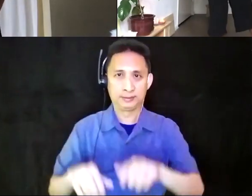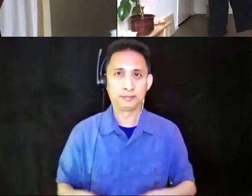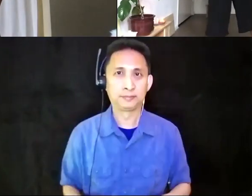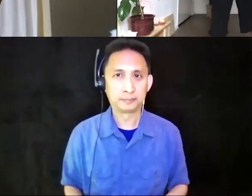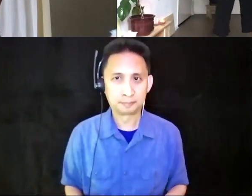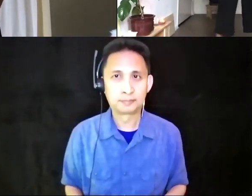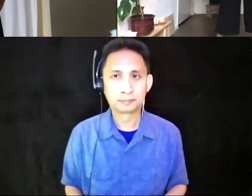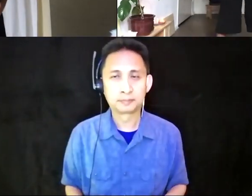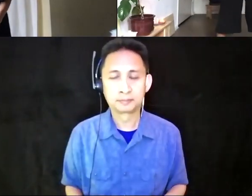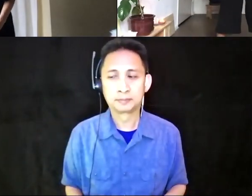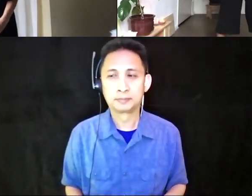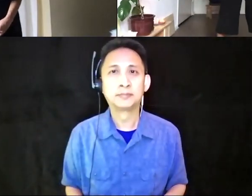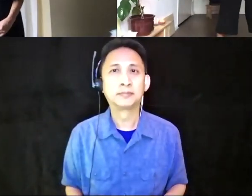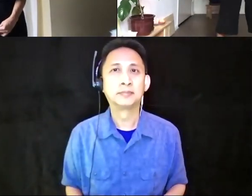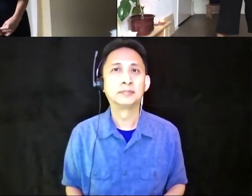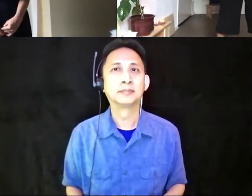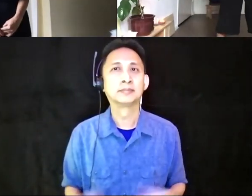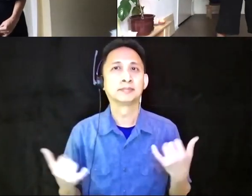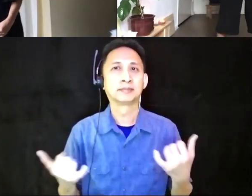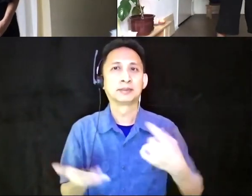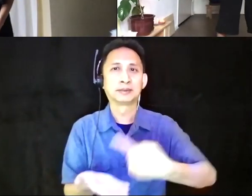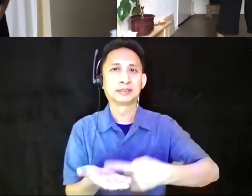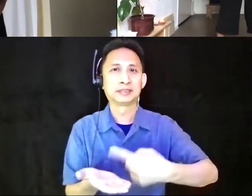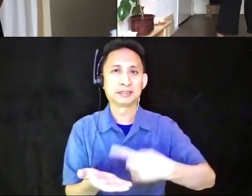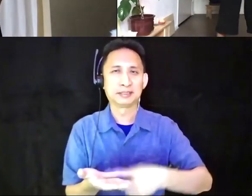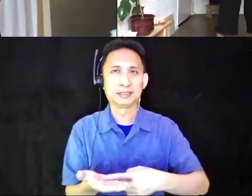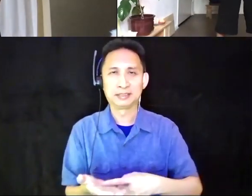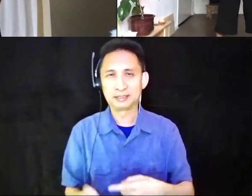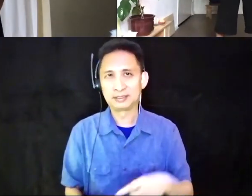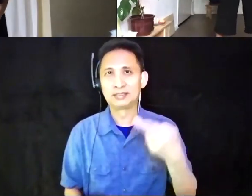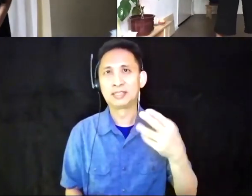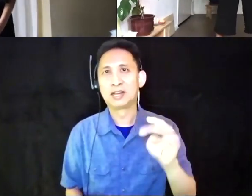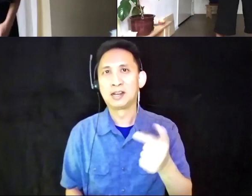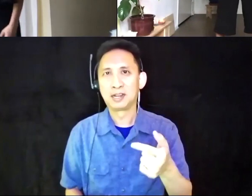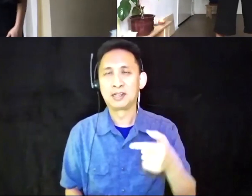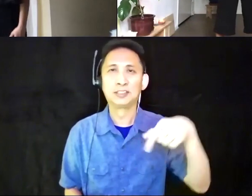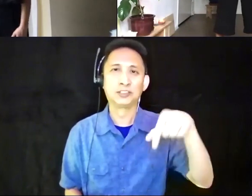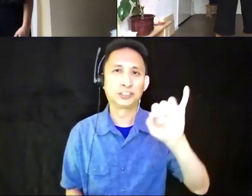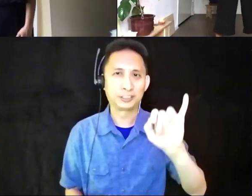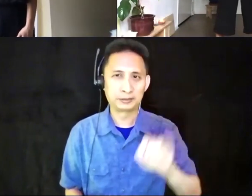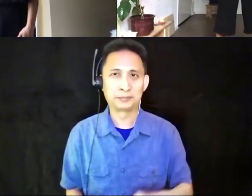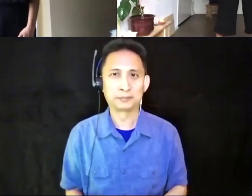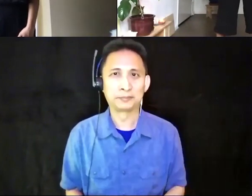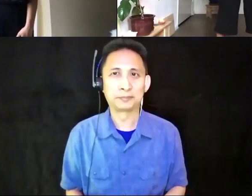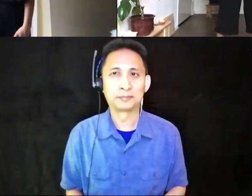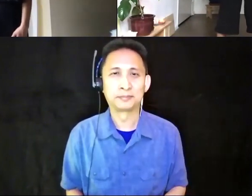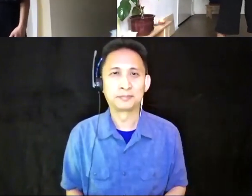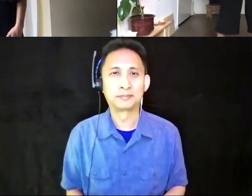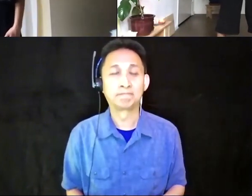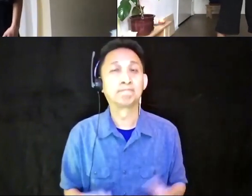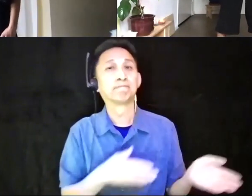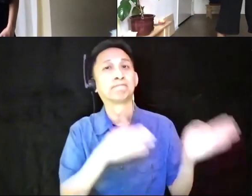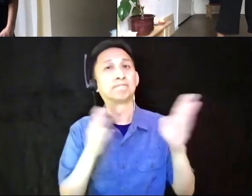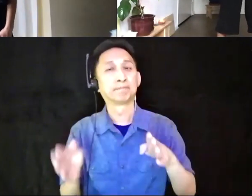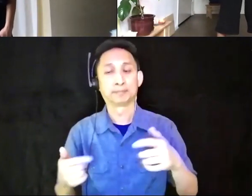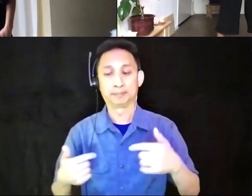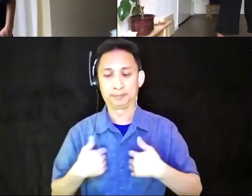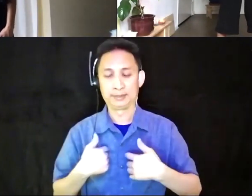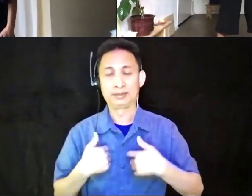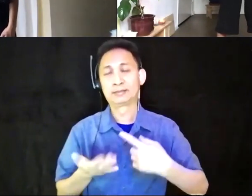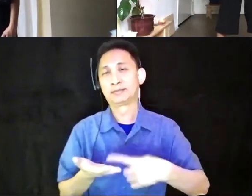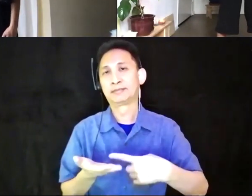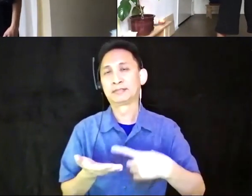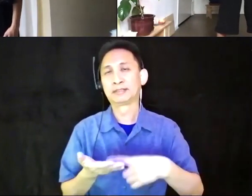about Hung Chi? Yeah, so with the cleansing breaths, I thought this would be a really great part of